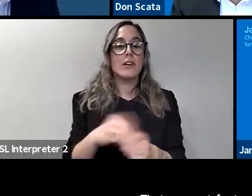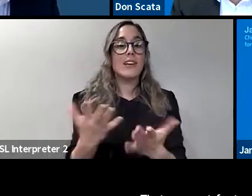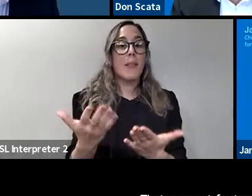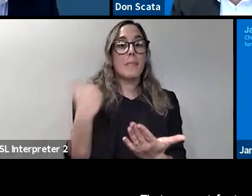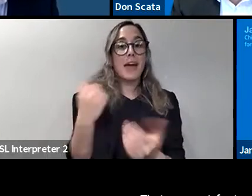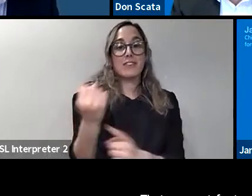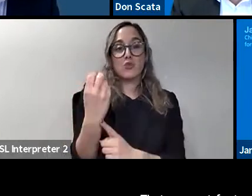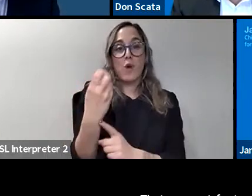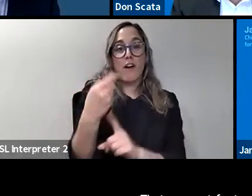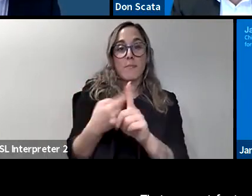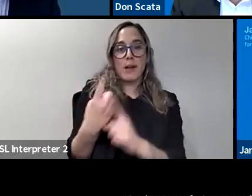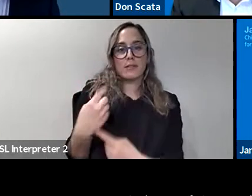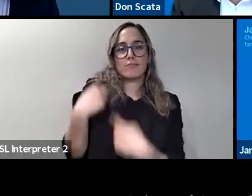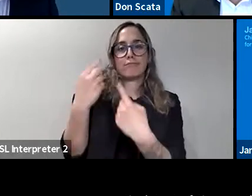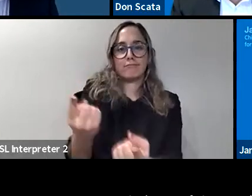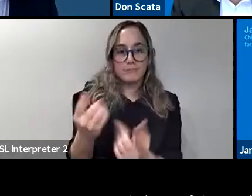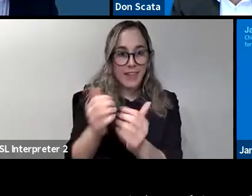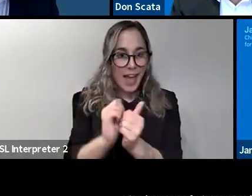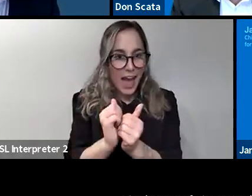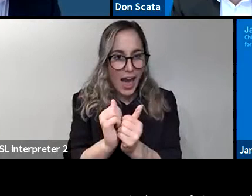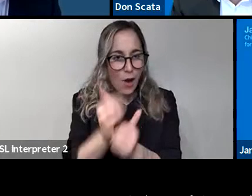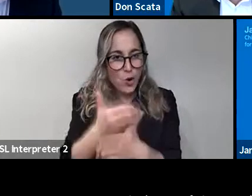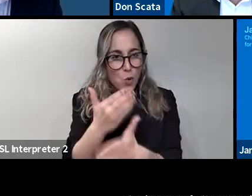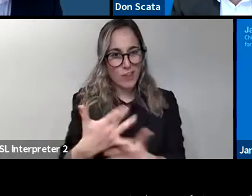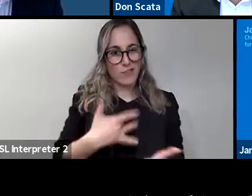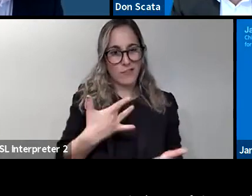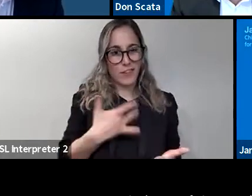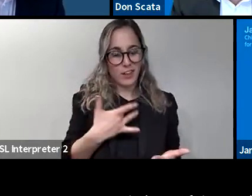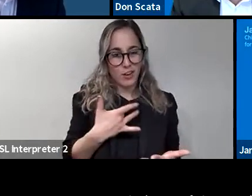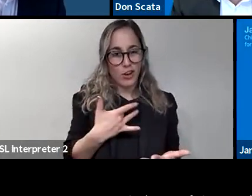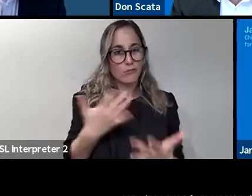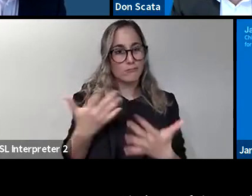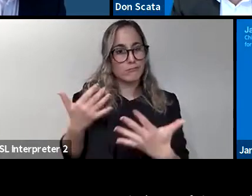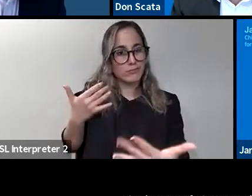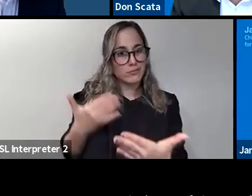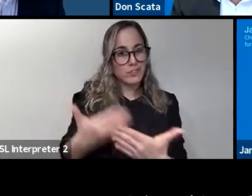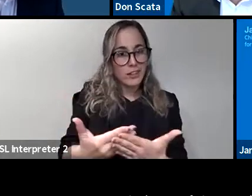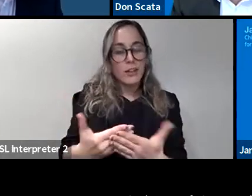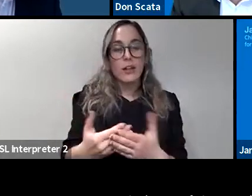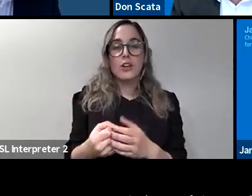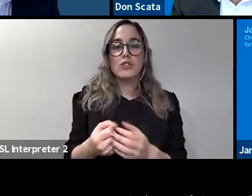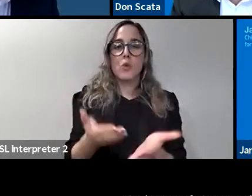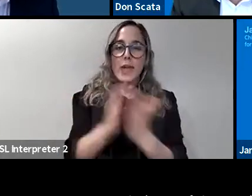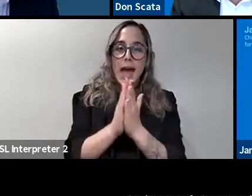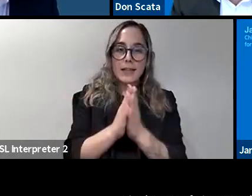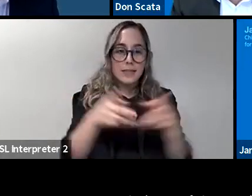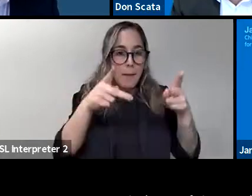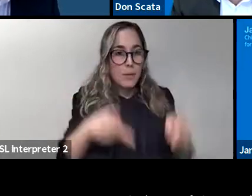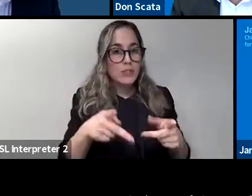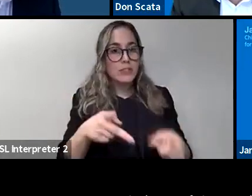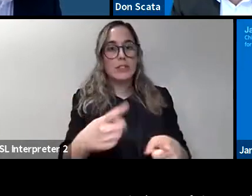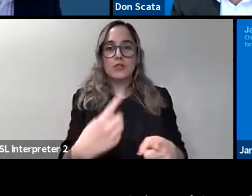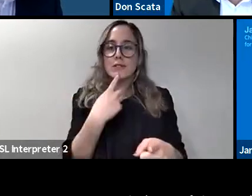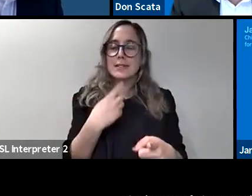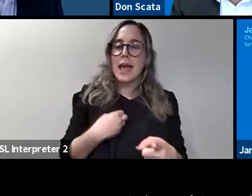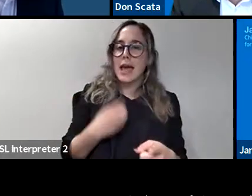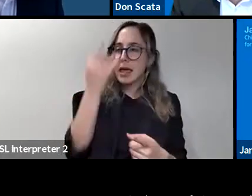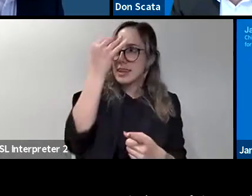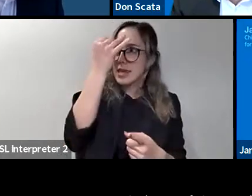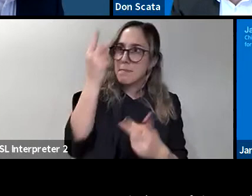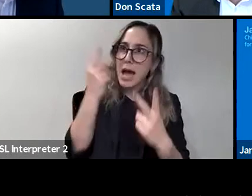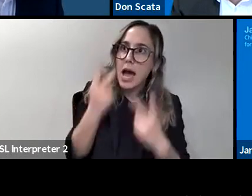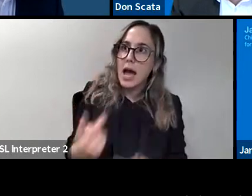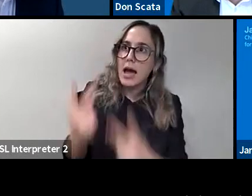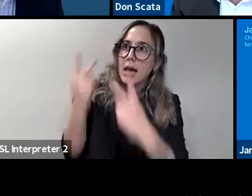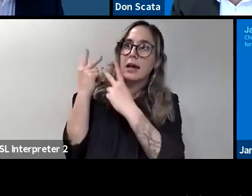months, how annoyed are you? So we were asking the respondent to think back over the past 12 months of their experience